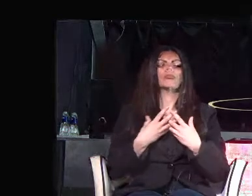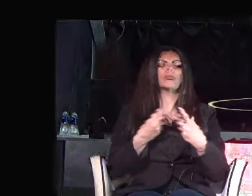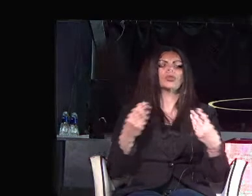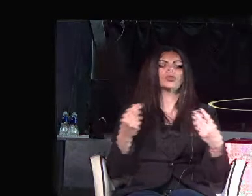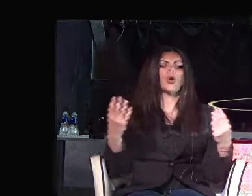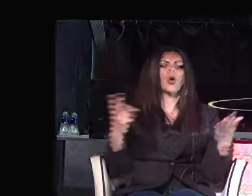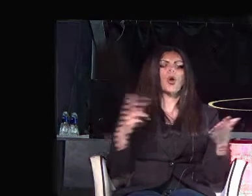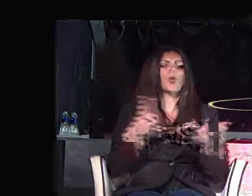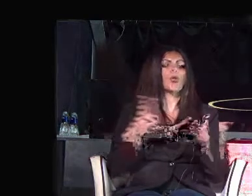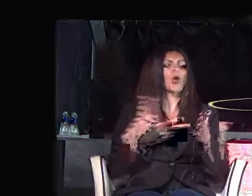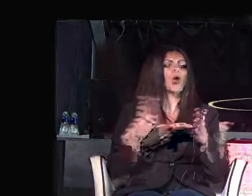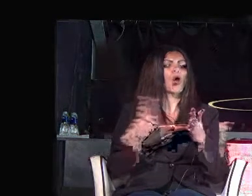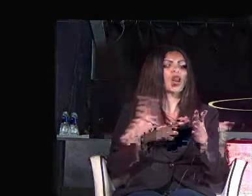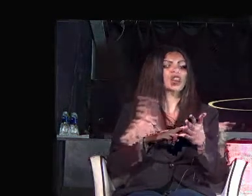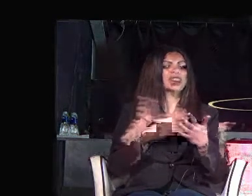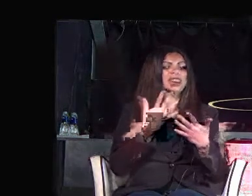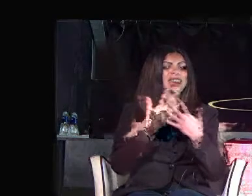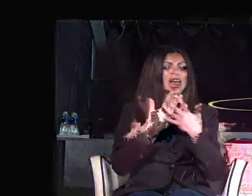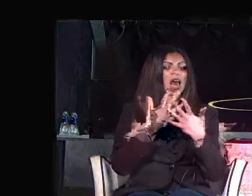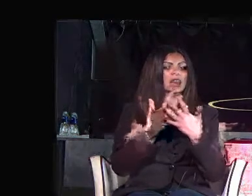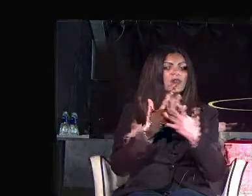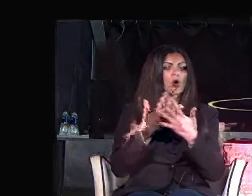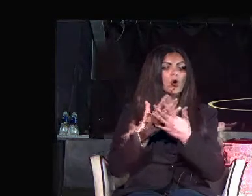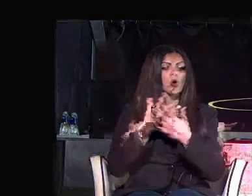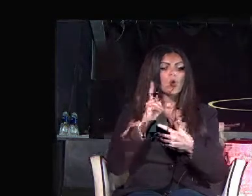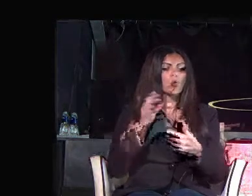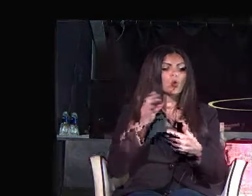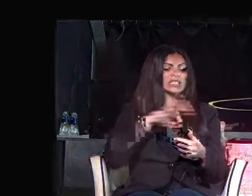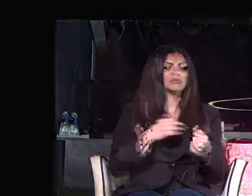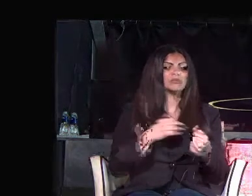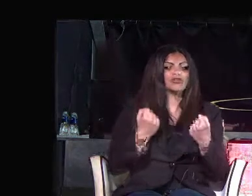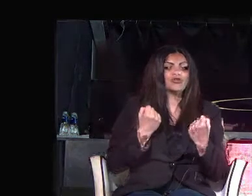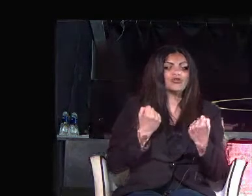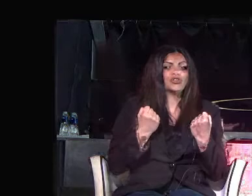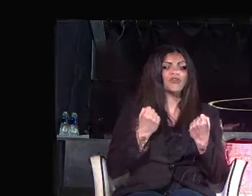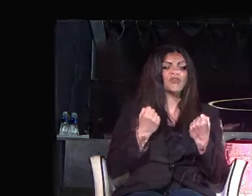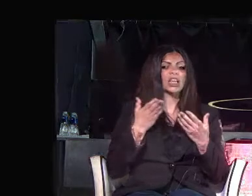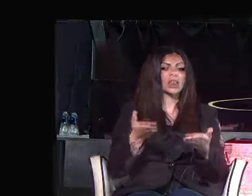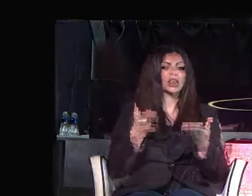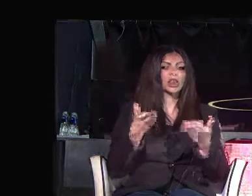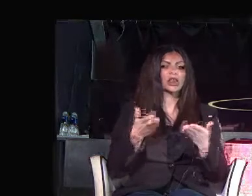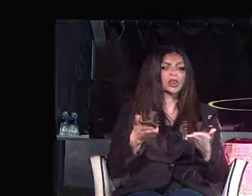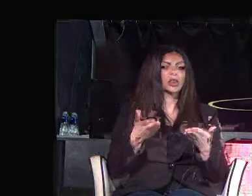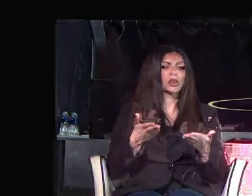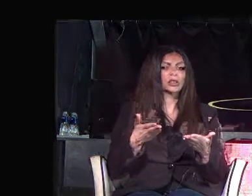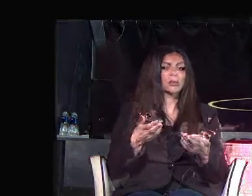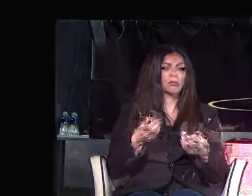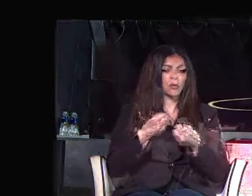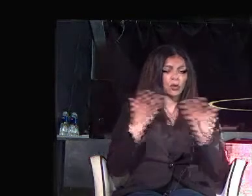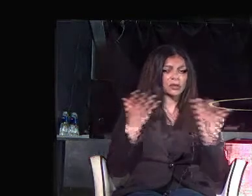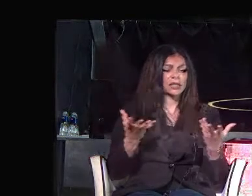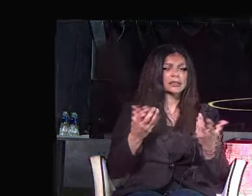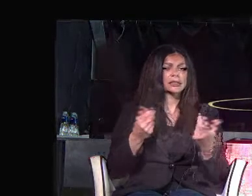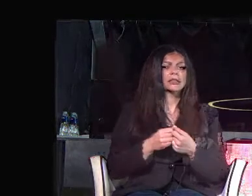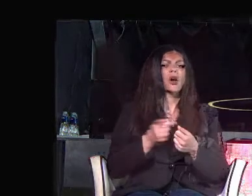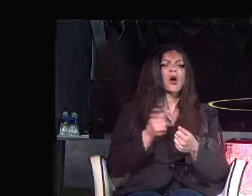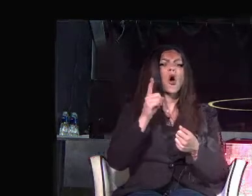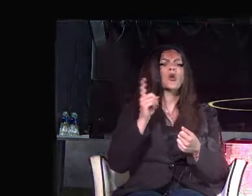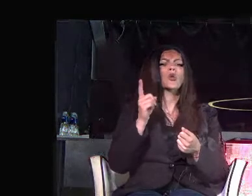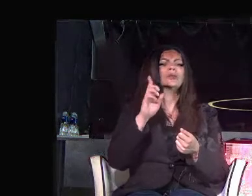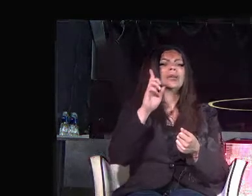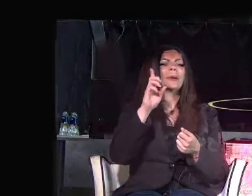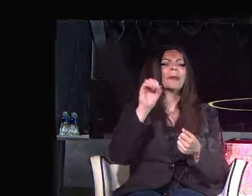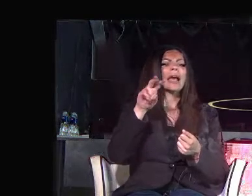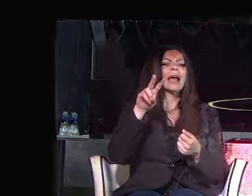assimilation process and people who have been in the concentration camp of Belene. The first person that I contacted at the time was Mikhail